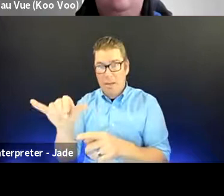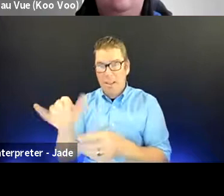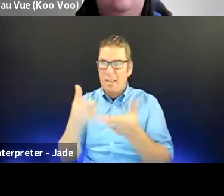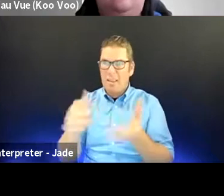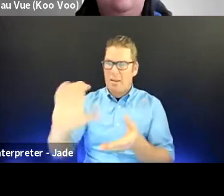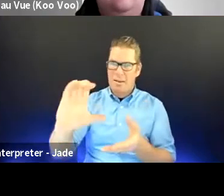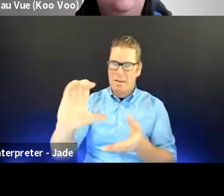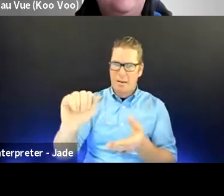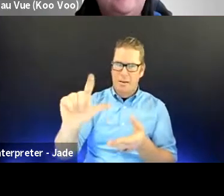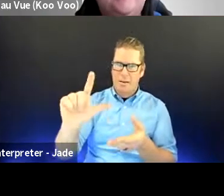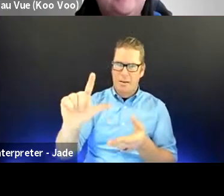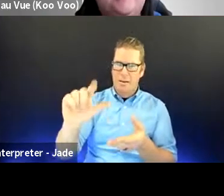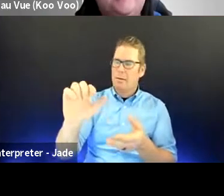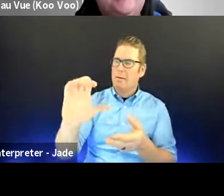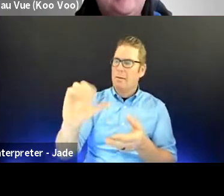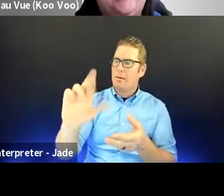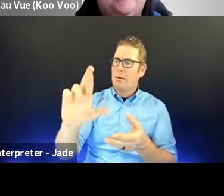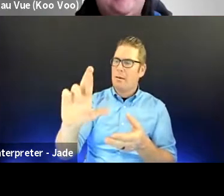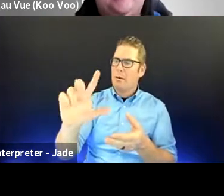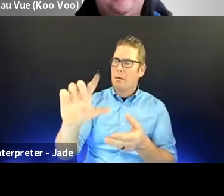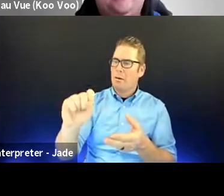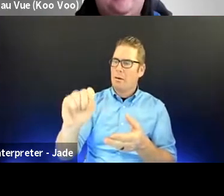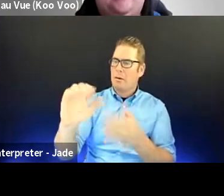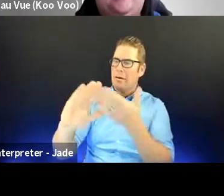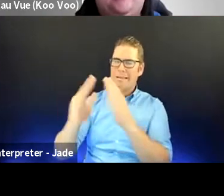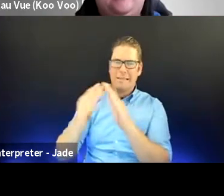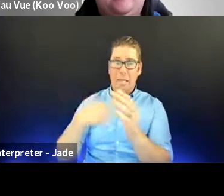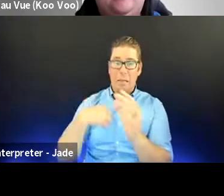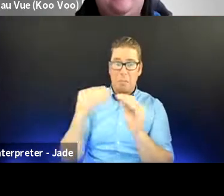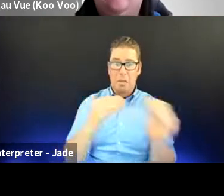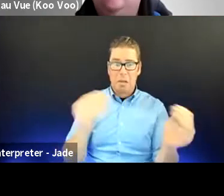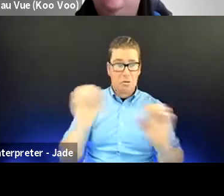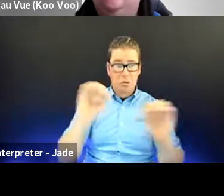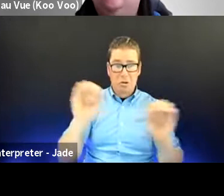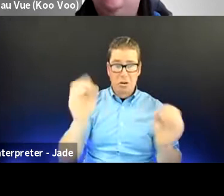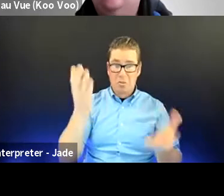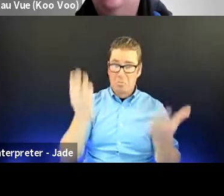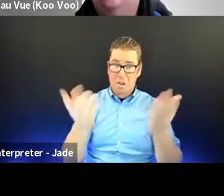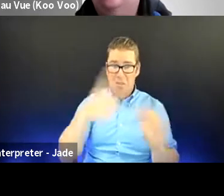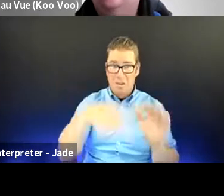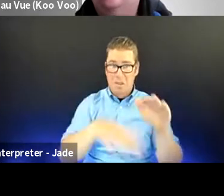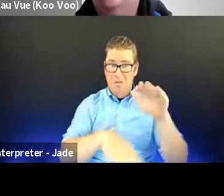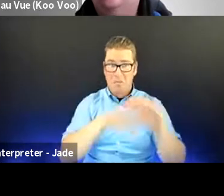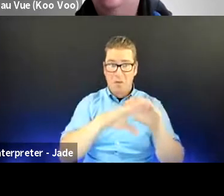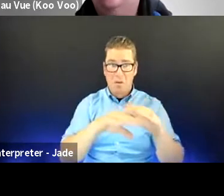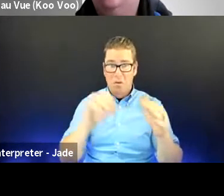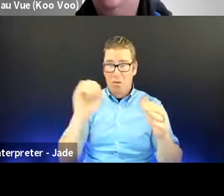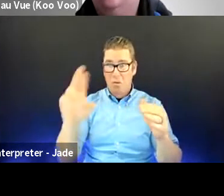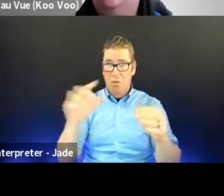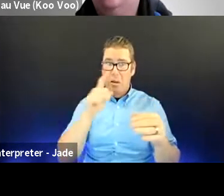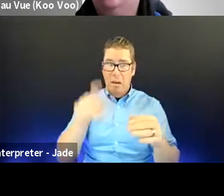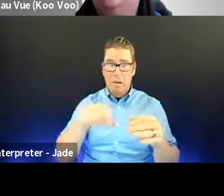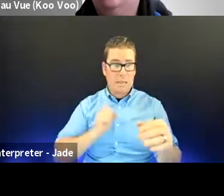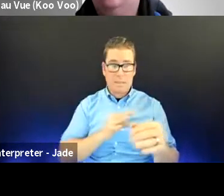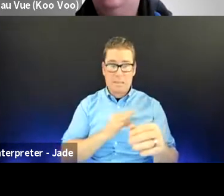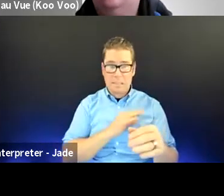maybe that timing was not, you know, there was a fill of adjuncts or faculty, or there wasn't a need for a staff there to teach biology,